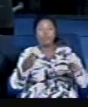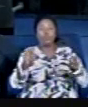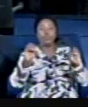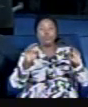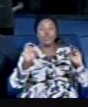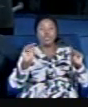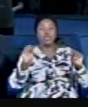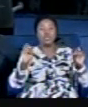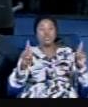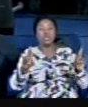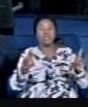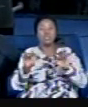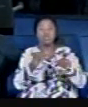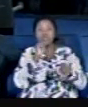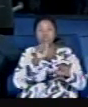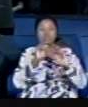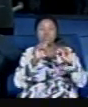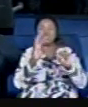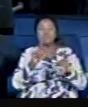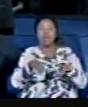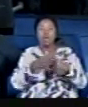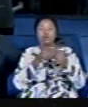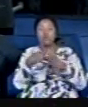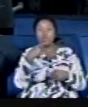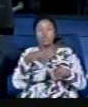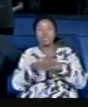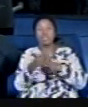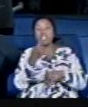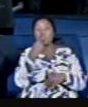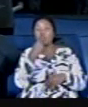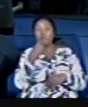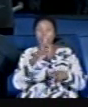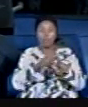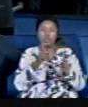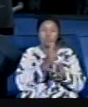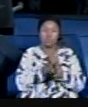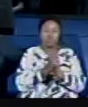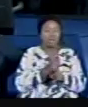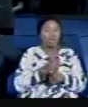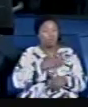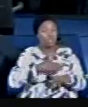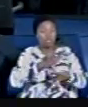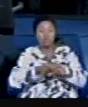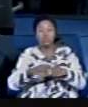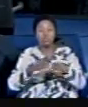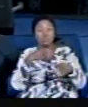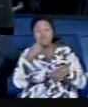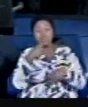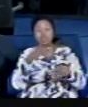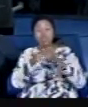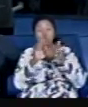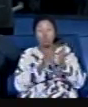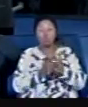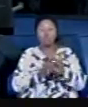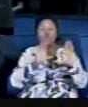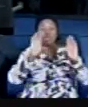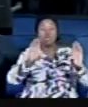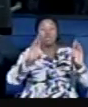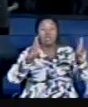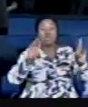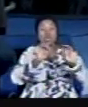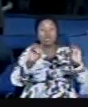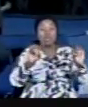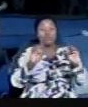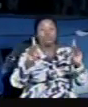in tongues. He didn't say, don't speak your Greek language. Repeat after me. And then faster